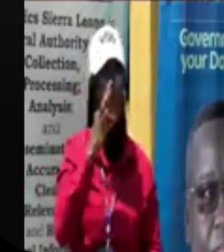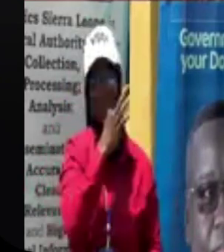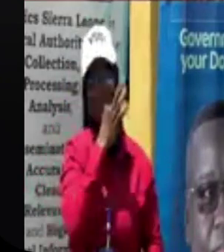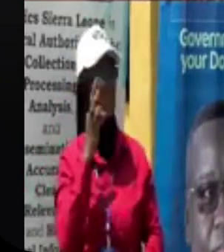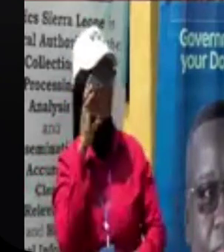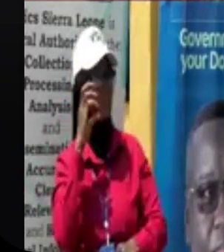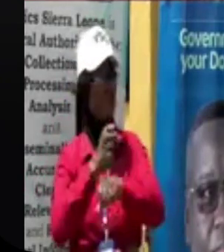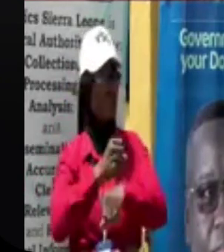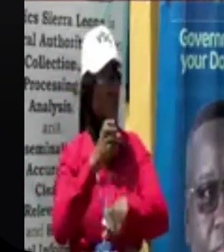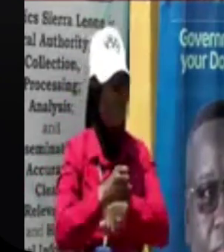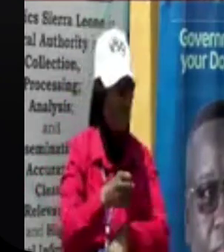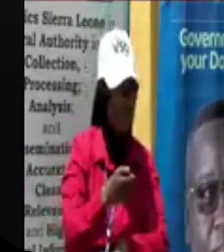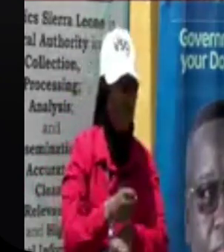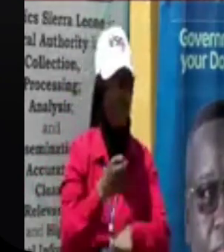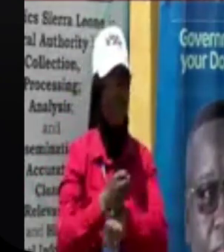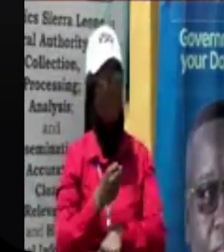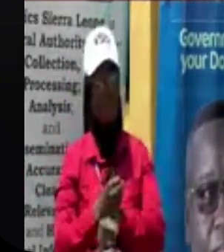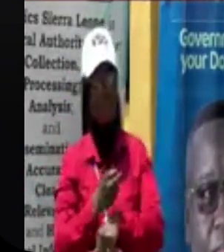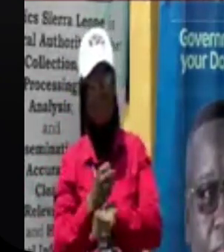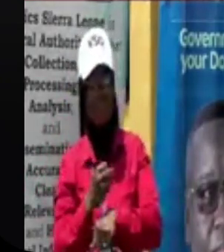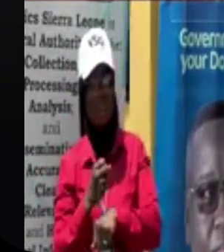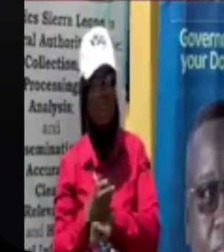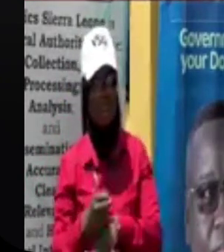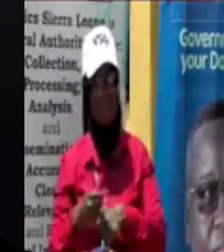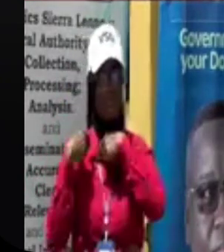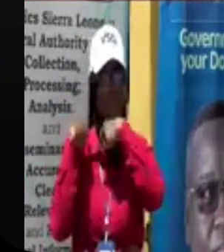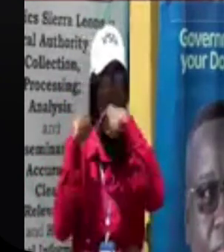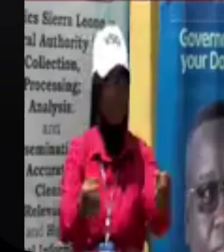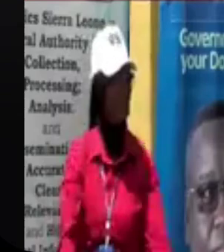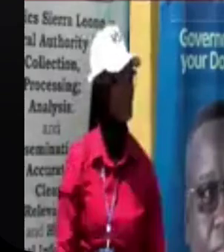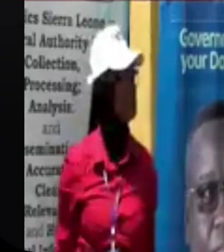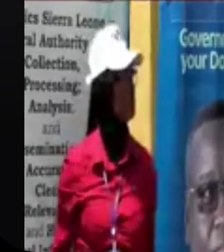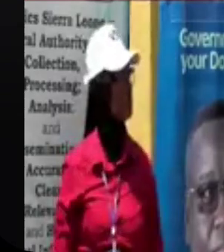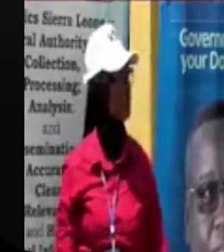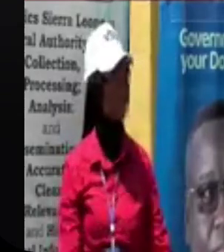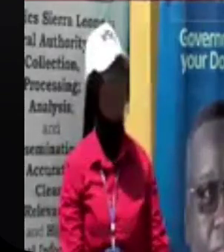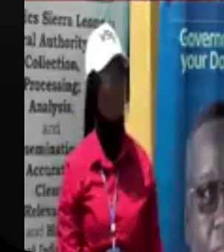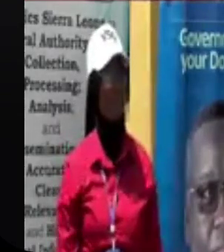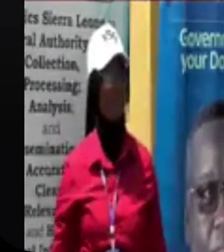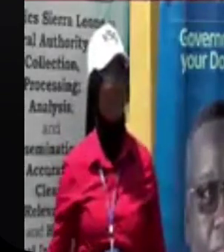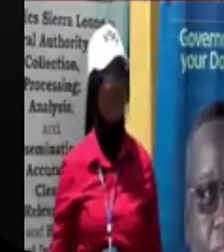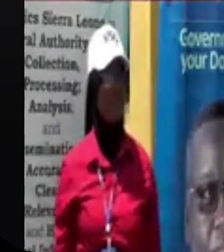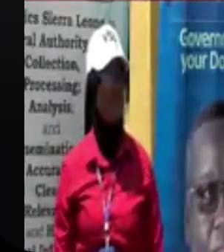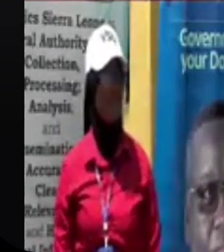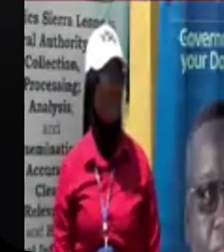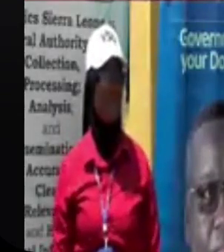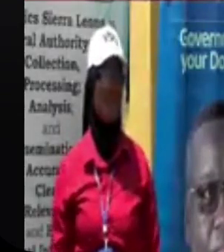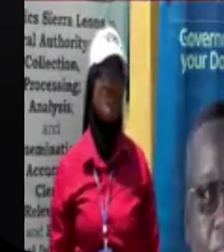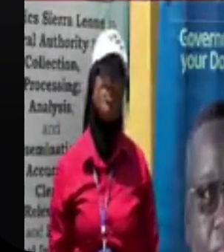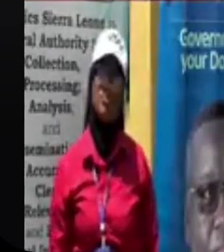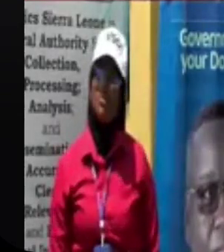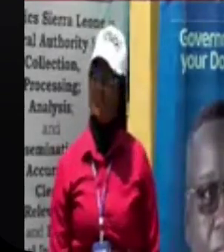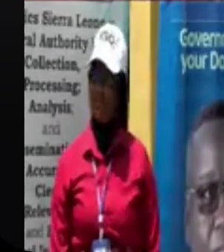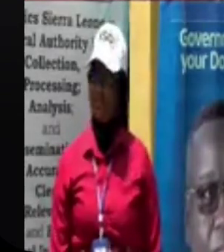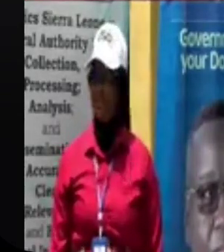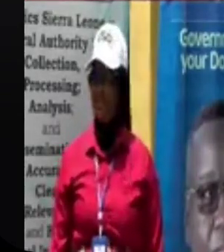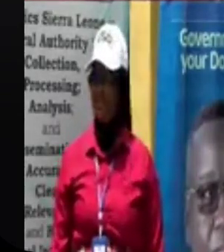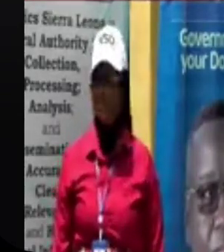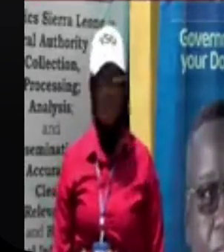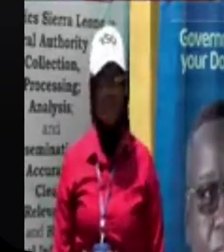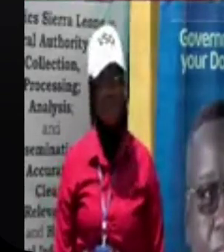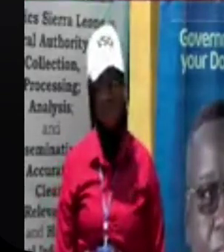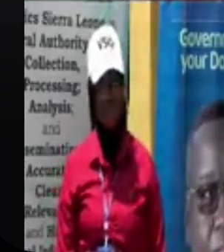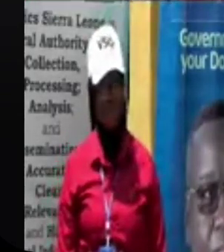get say. Wait, can't be for small because I think the mic they cut. Can't be for small.